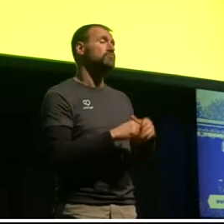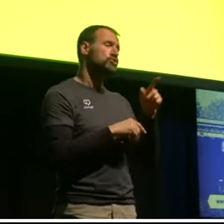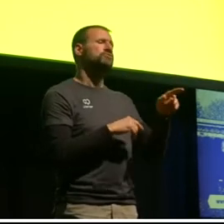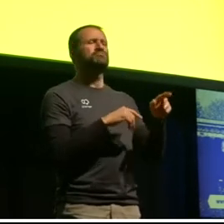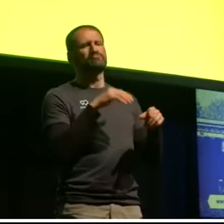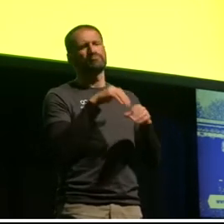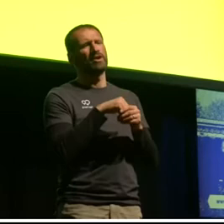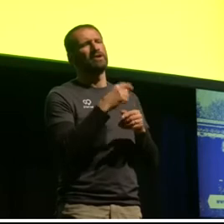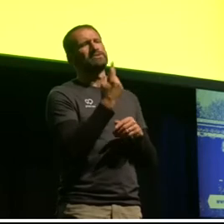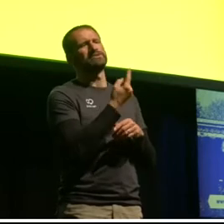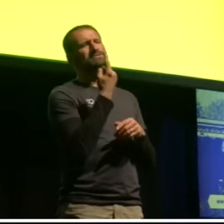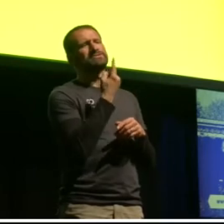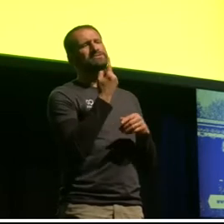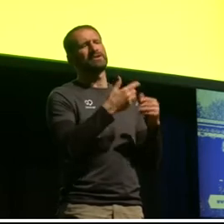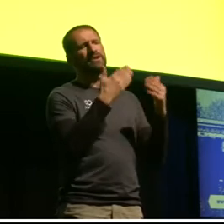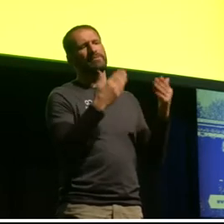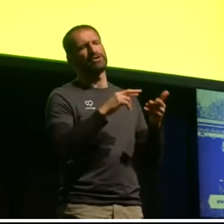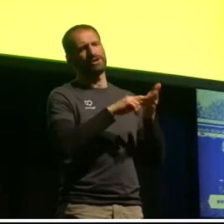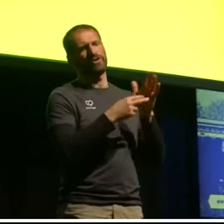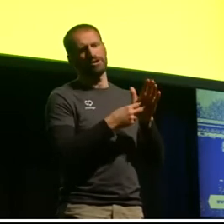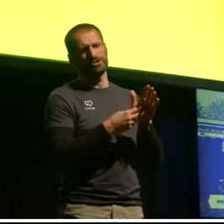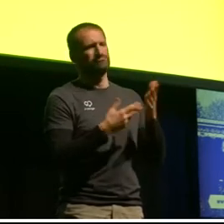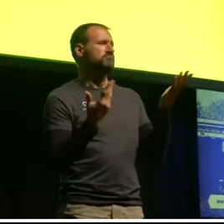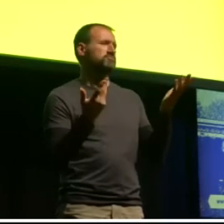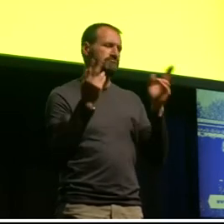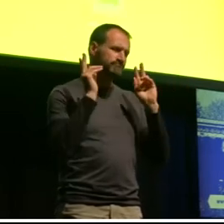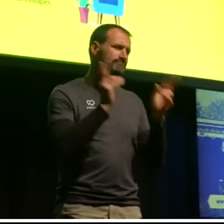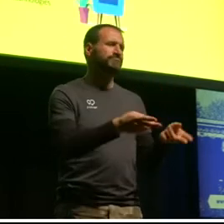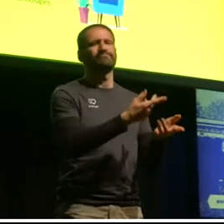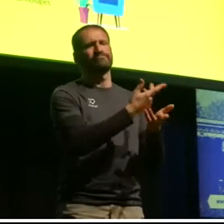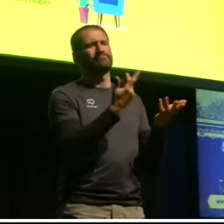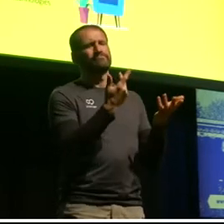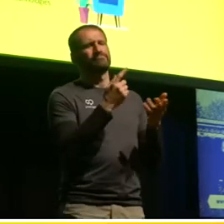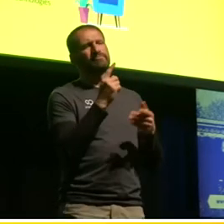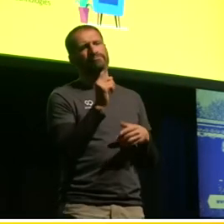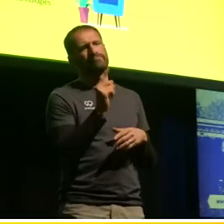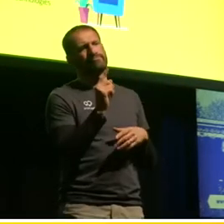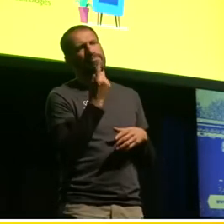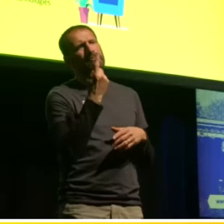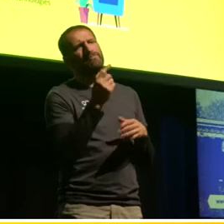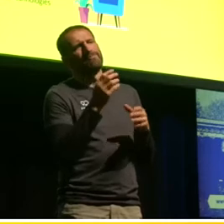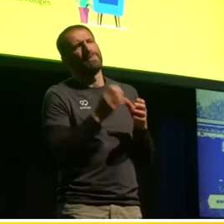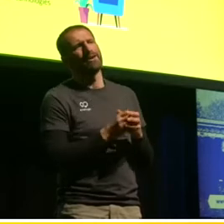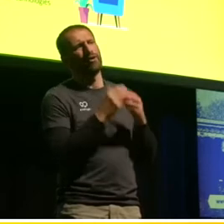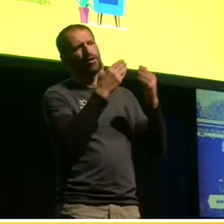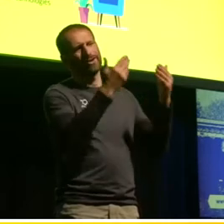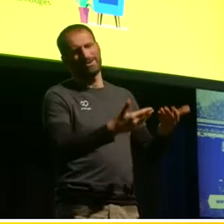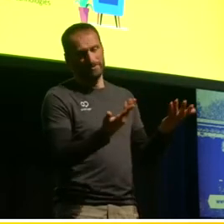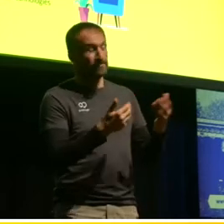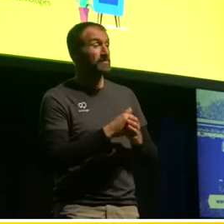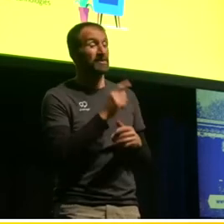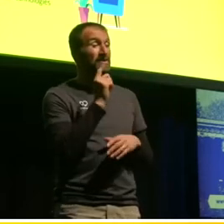technology stack there. It's kind of like the first micro front end. But then for the locked in area, we need to search for